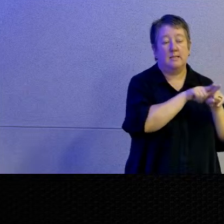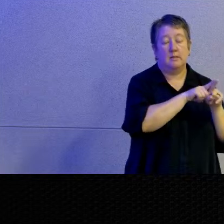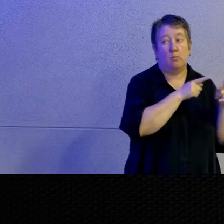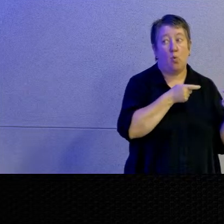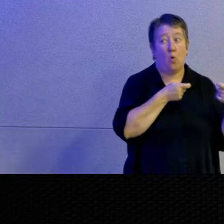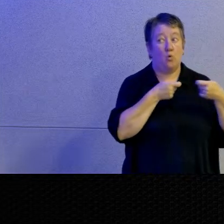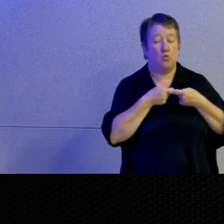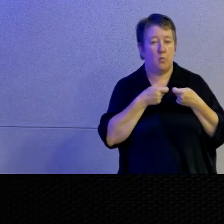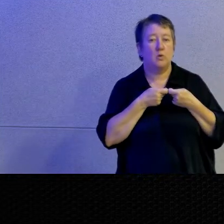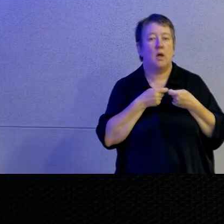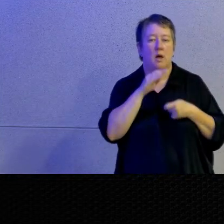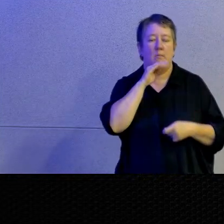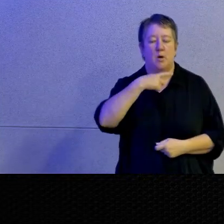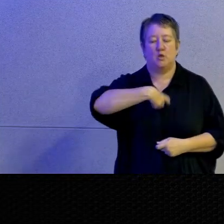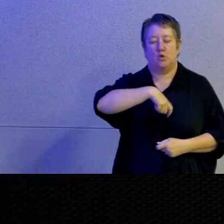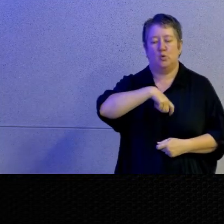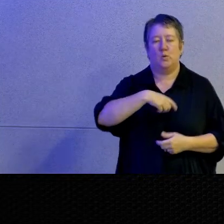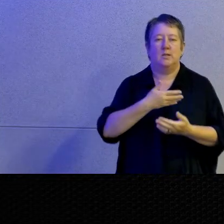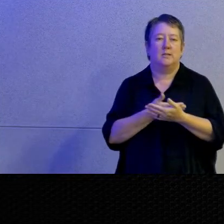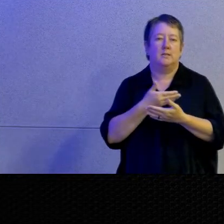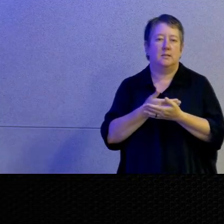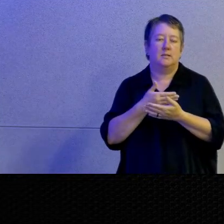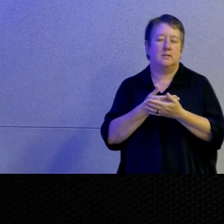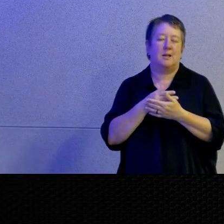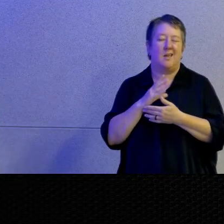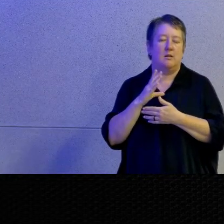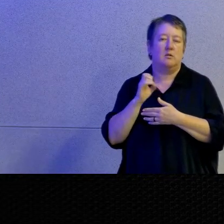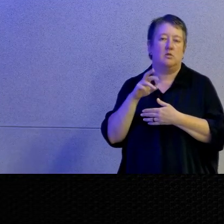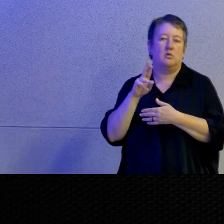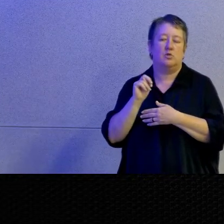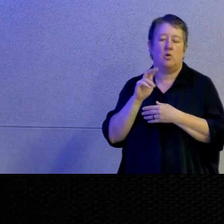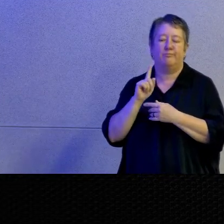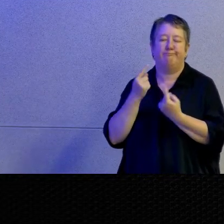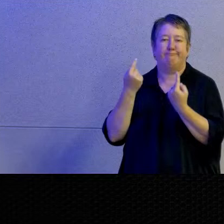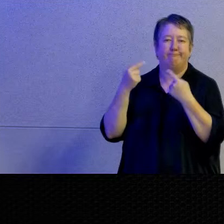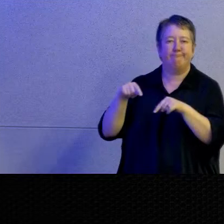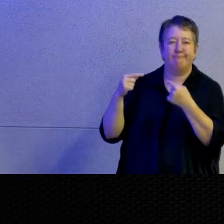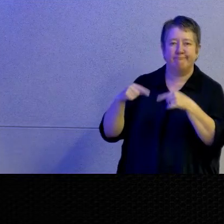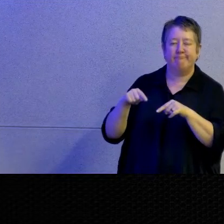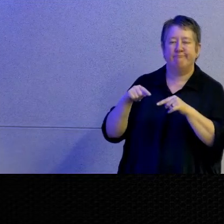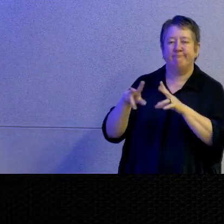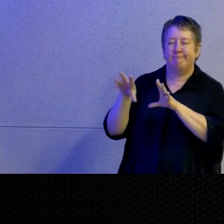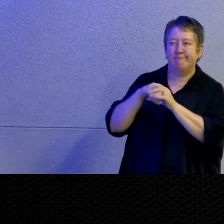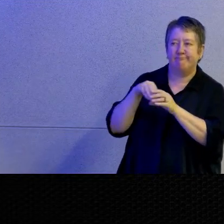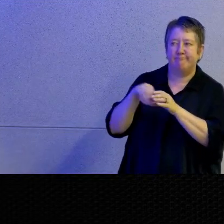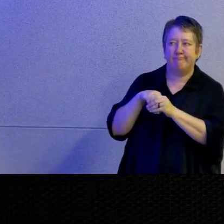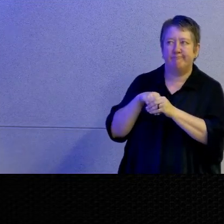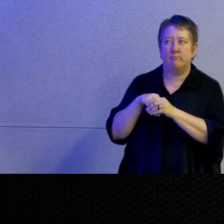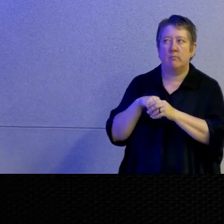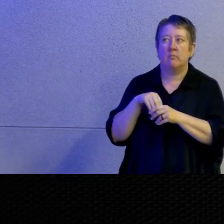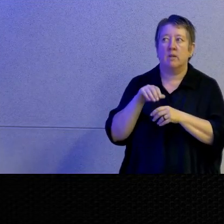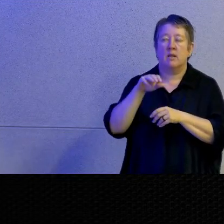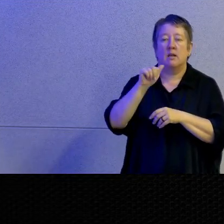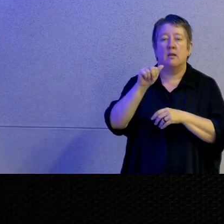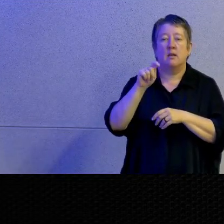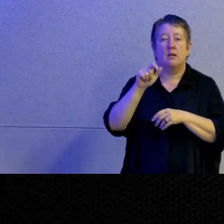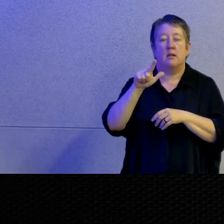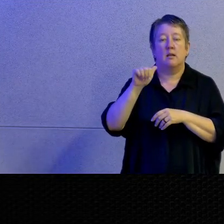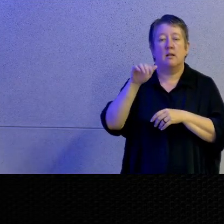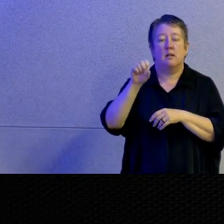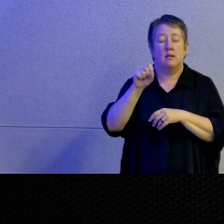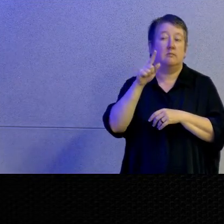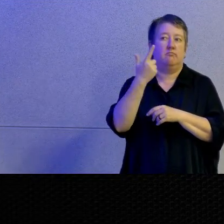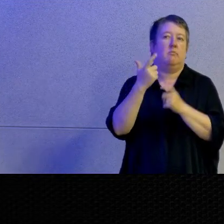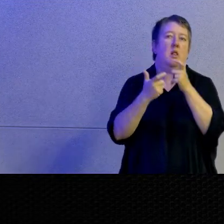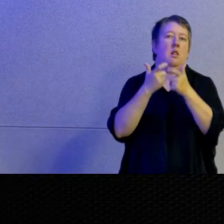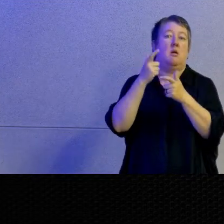to go and participate at CERN. And then we have Atlas, probably the largest group in